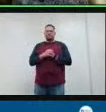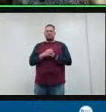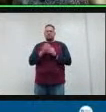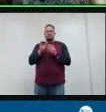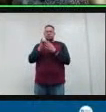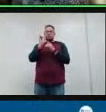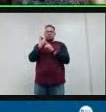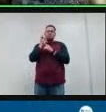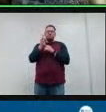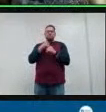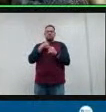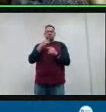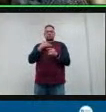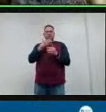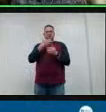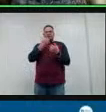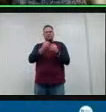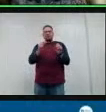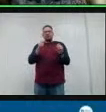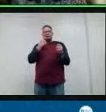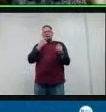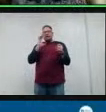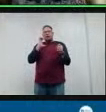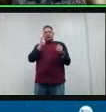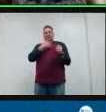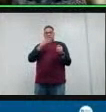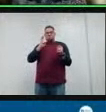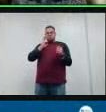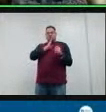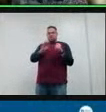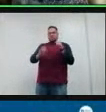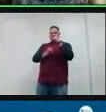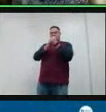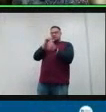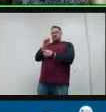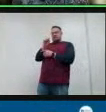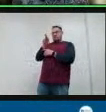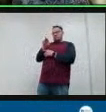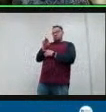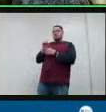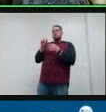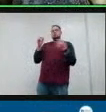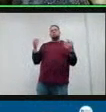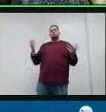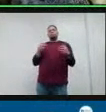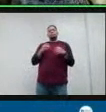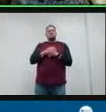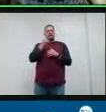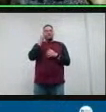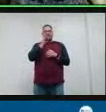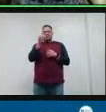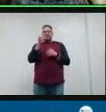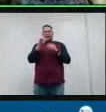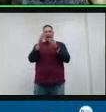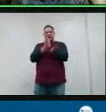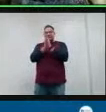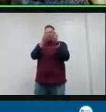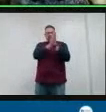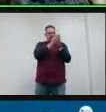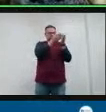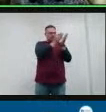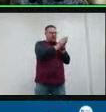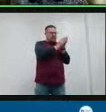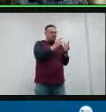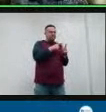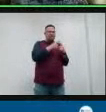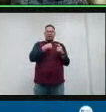felt safe to say our board supports SROs. Now, had I not asked the board, then I don't think